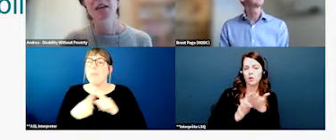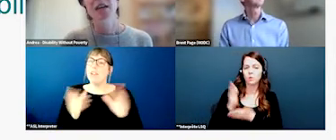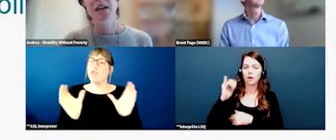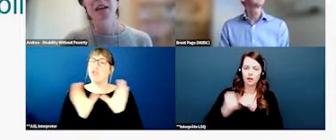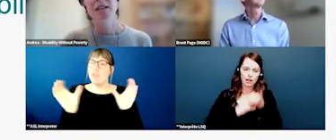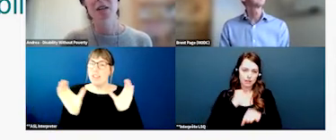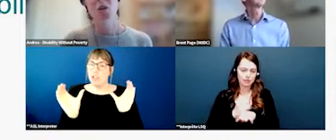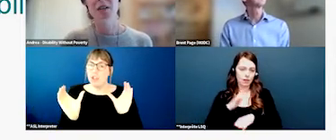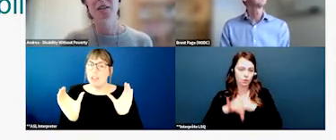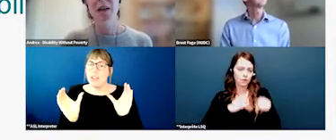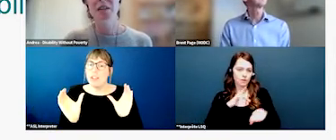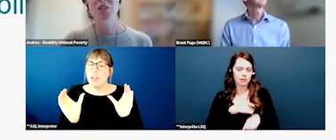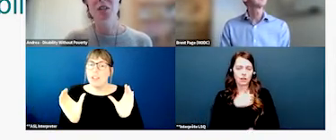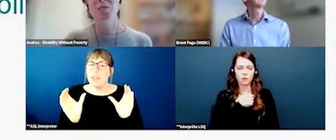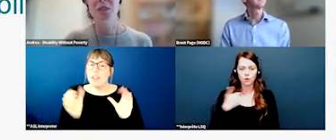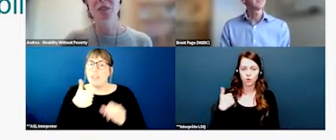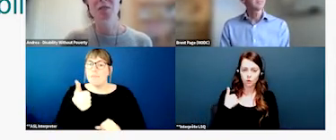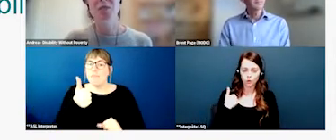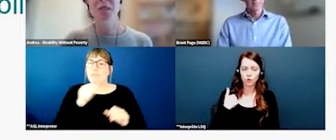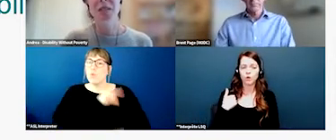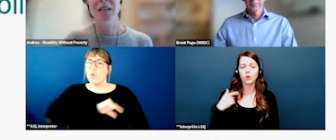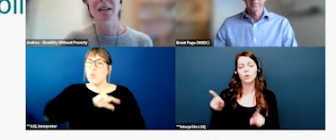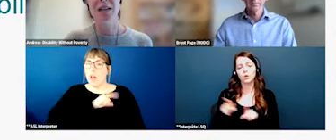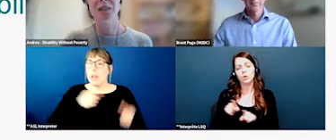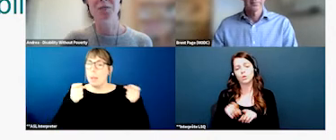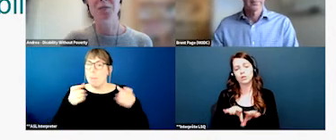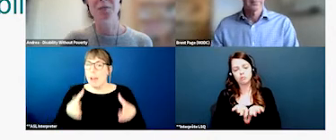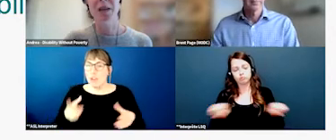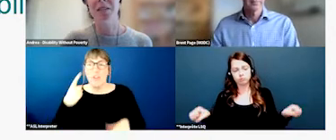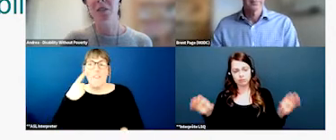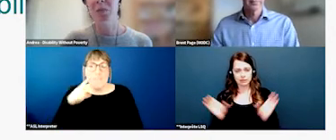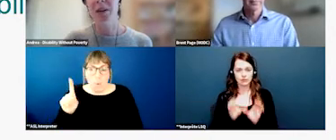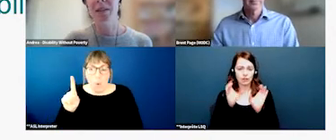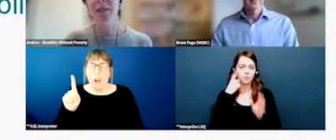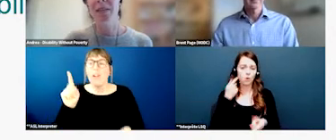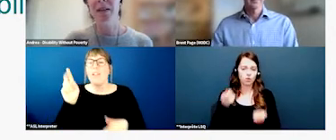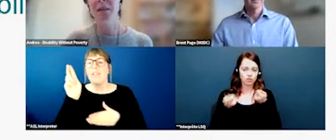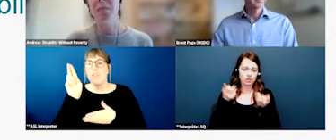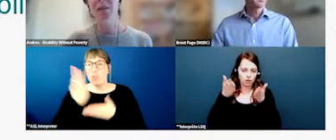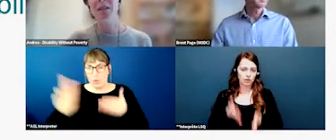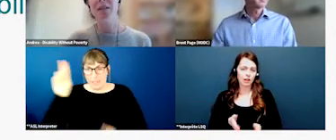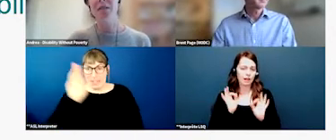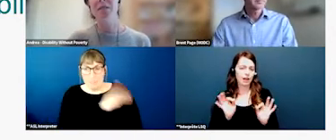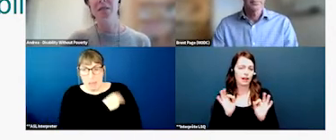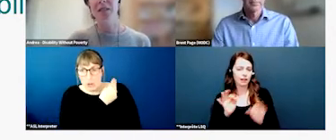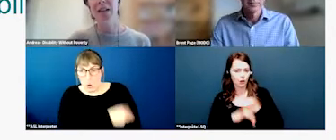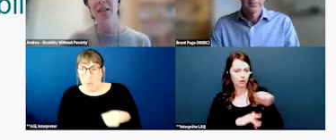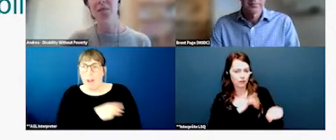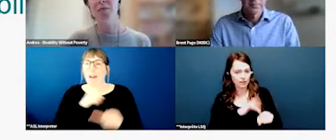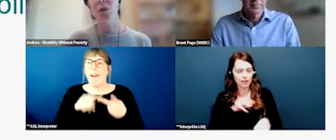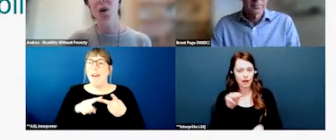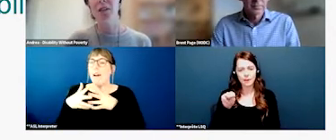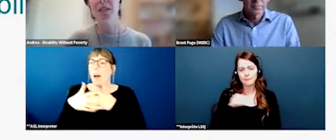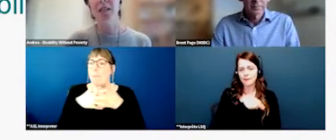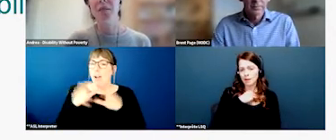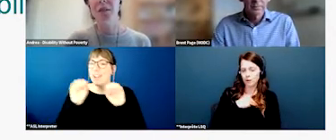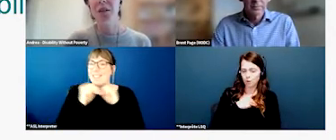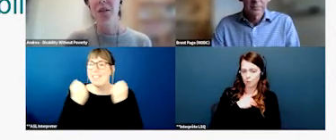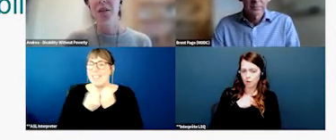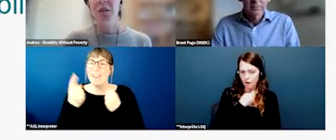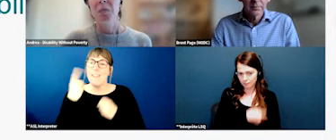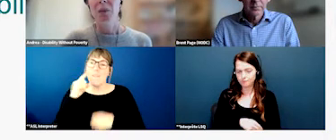certification as a quality manager for the University of Manitoba and the American Society for